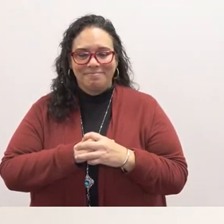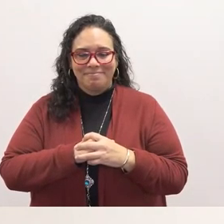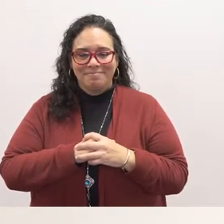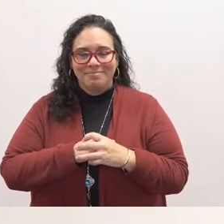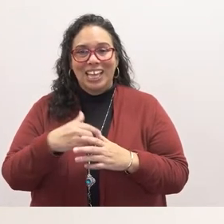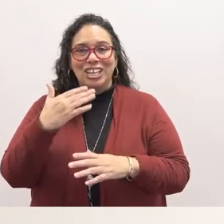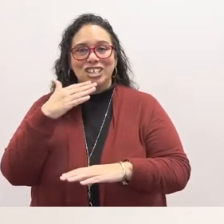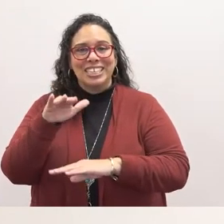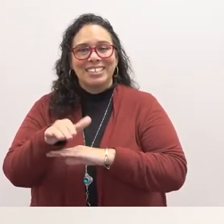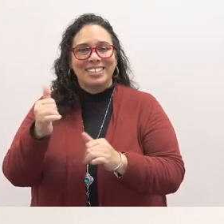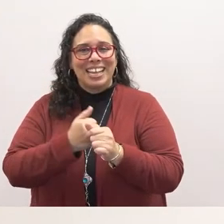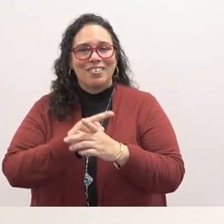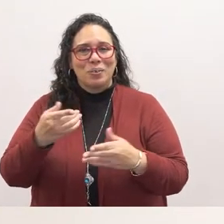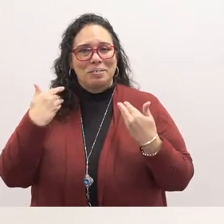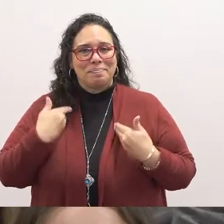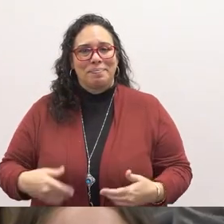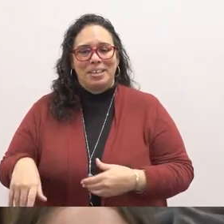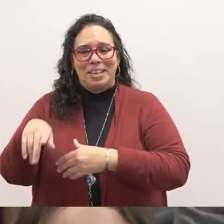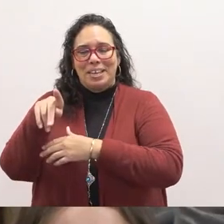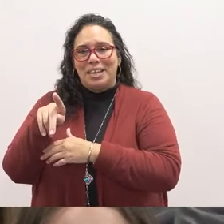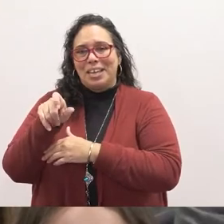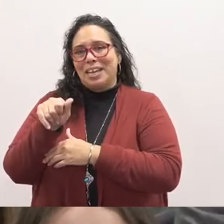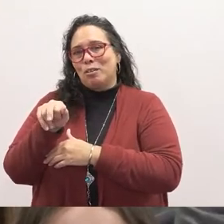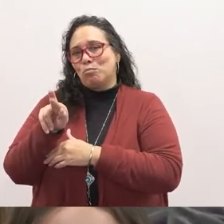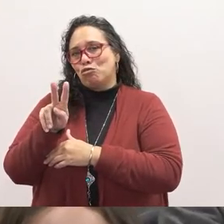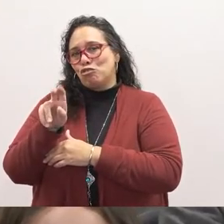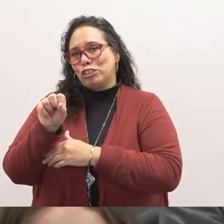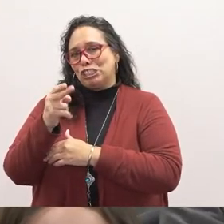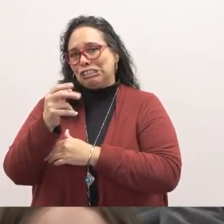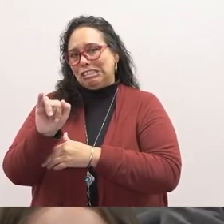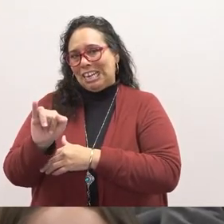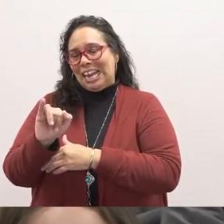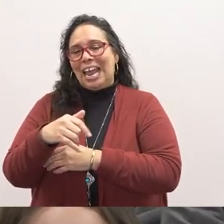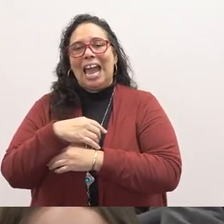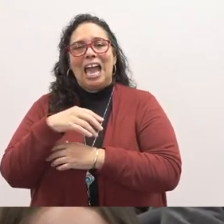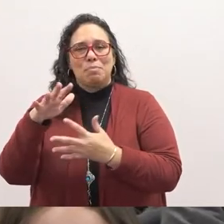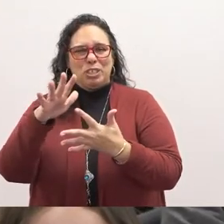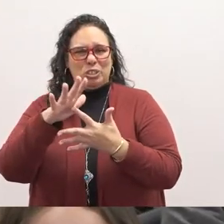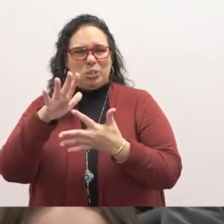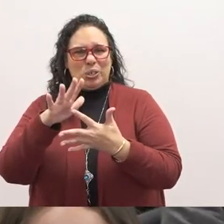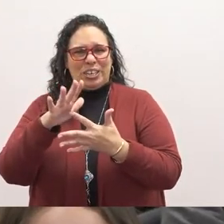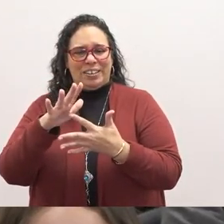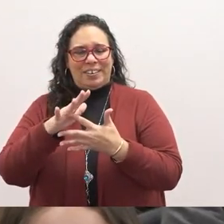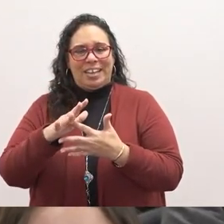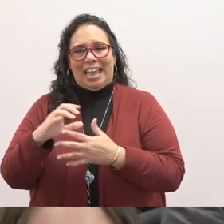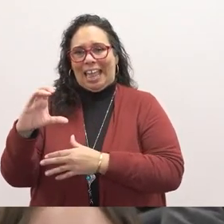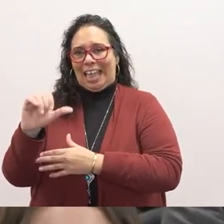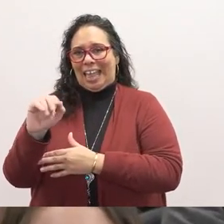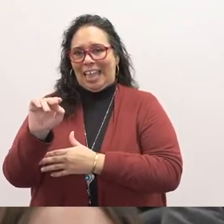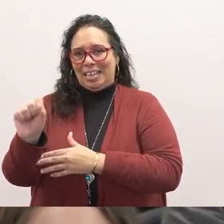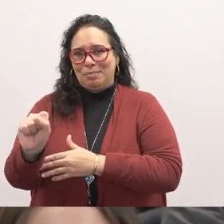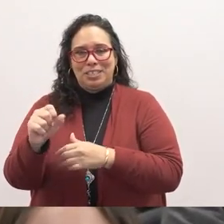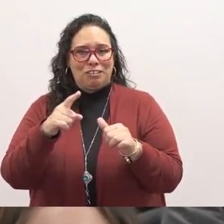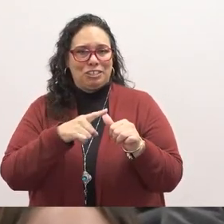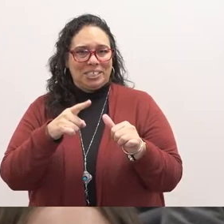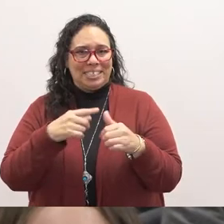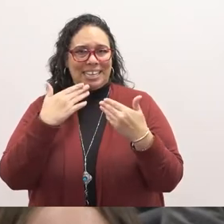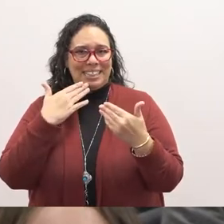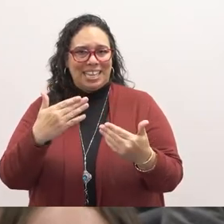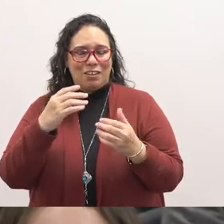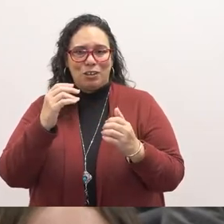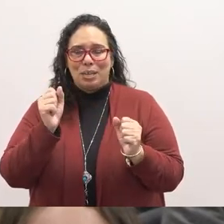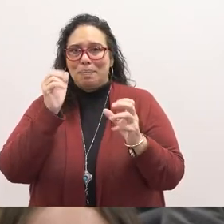Good evening, everyone. My name is Parishi Jain, and I'm a junior at California Academy of Math and Science. I'd first like to start off by saying thank you for the